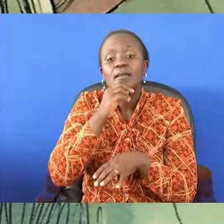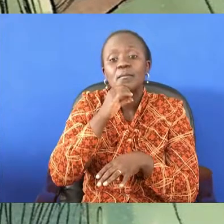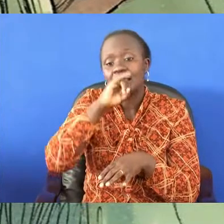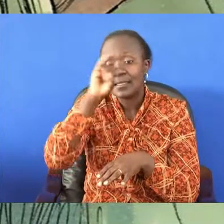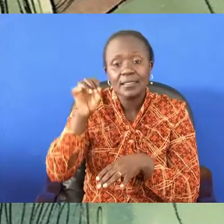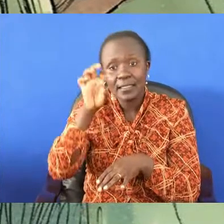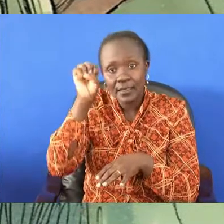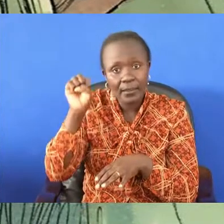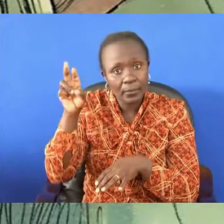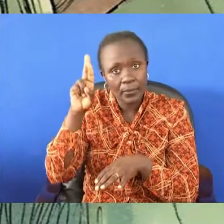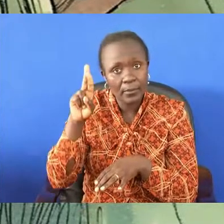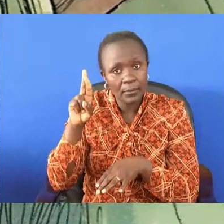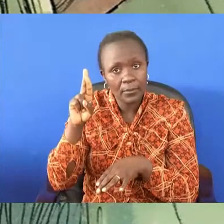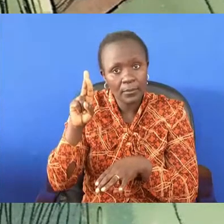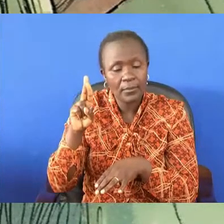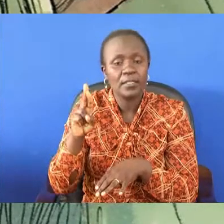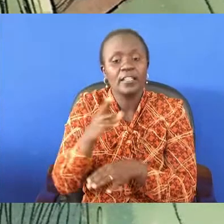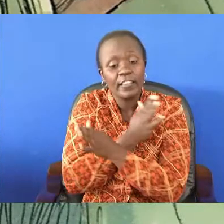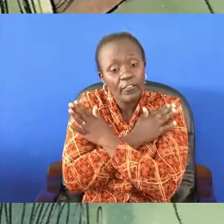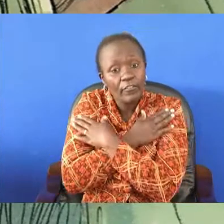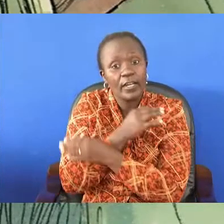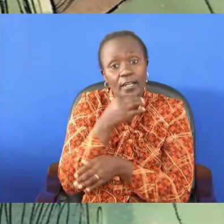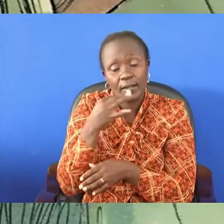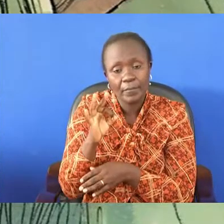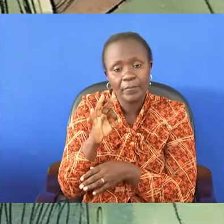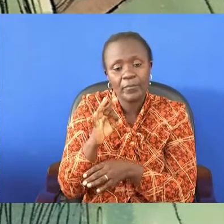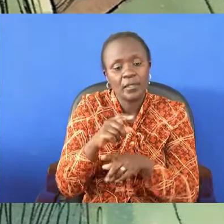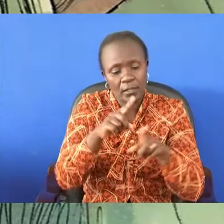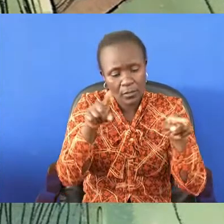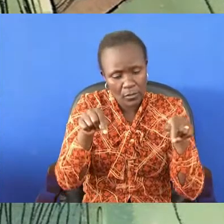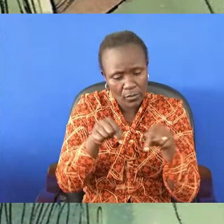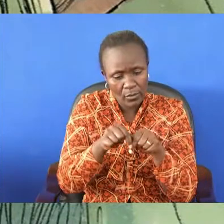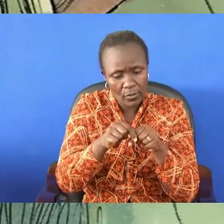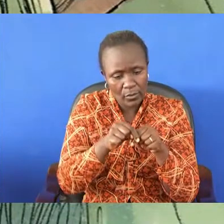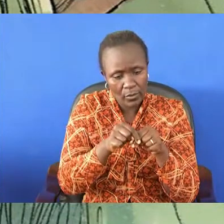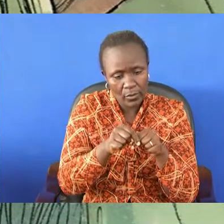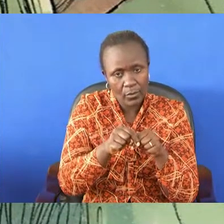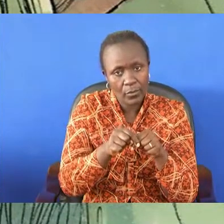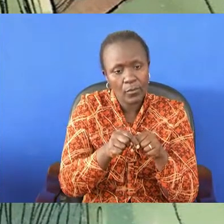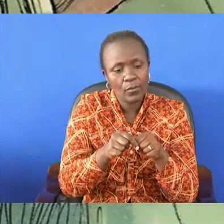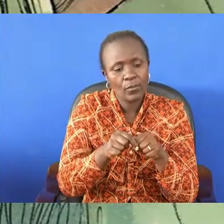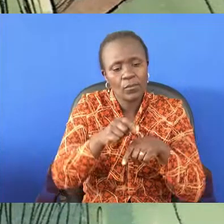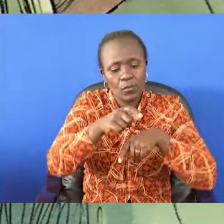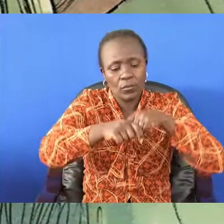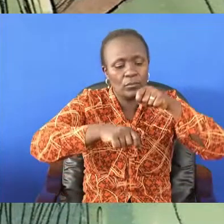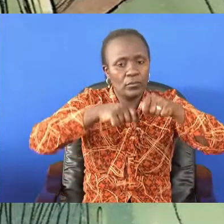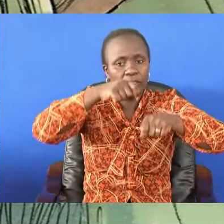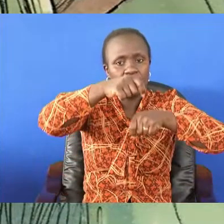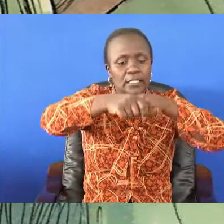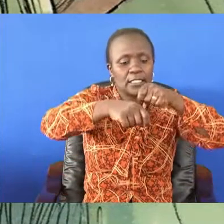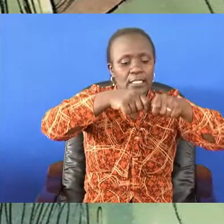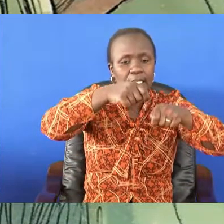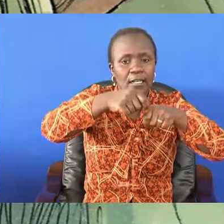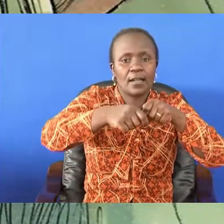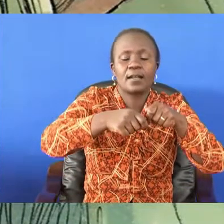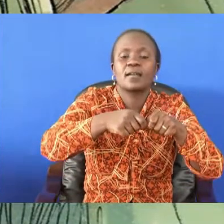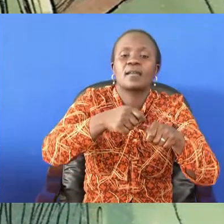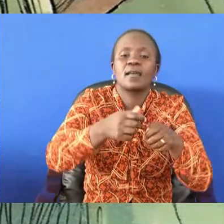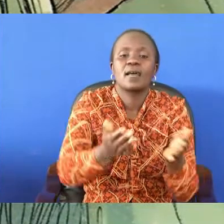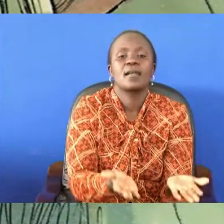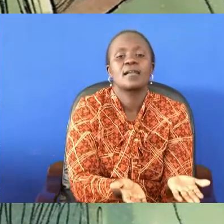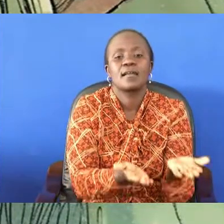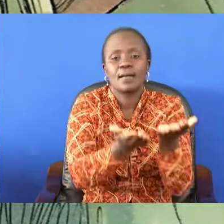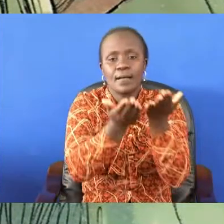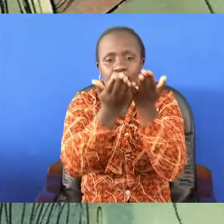So Ebed-Melech went to the store. He got some old rags, some old clothes, and